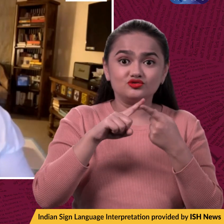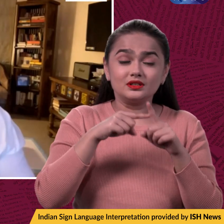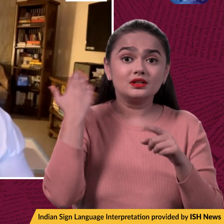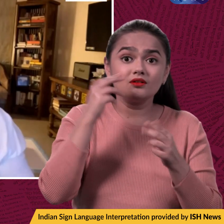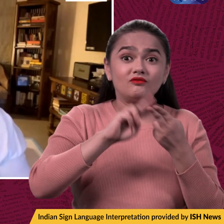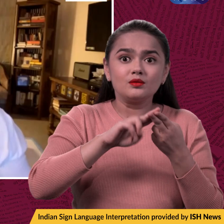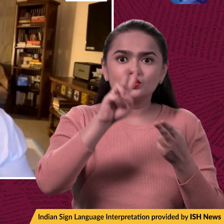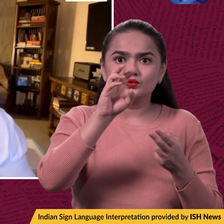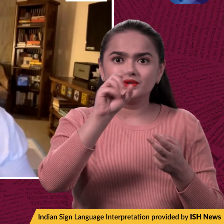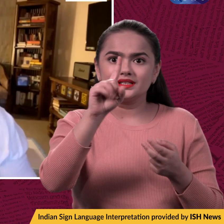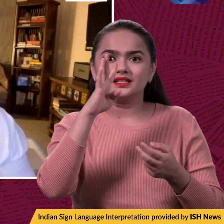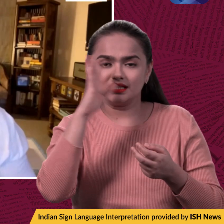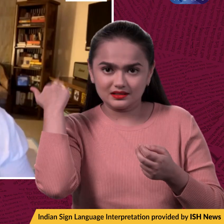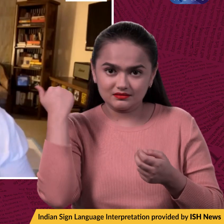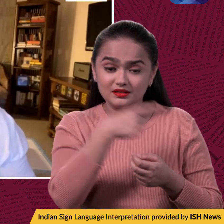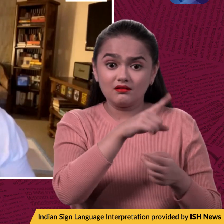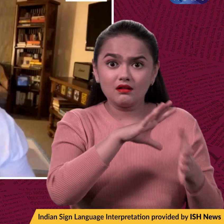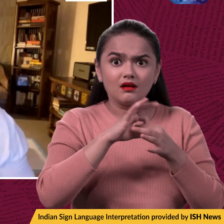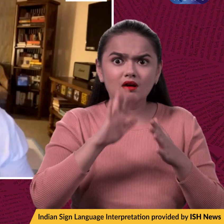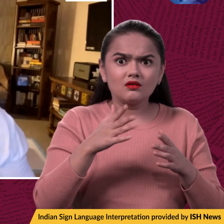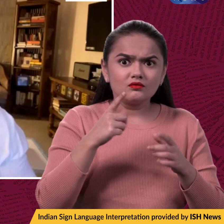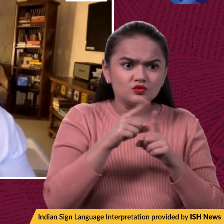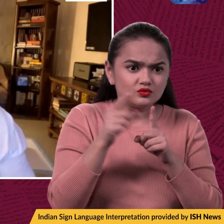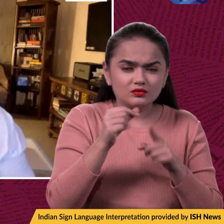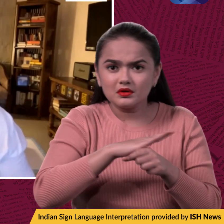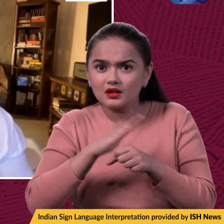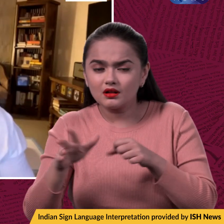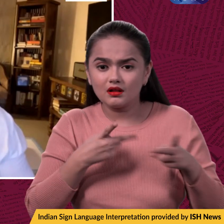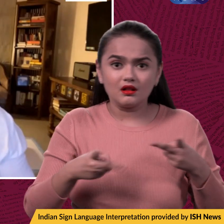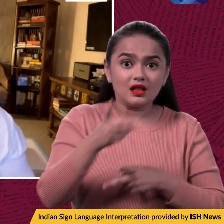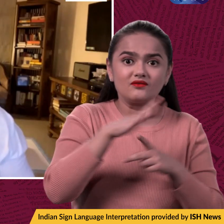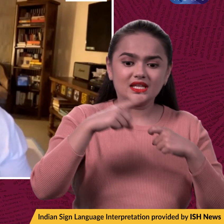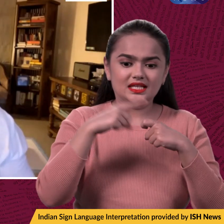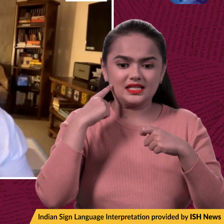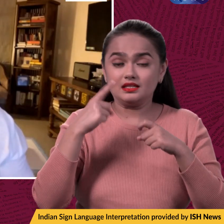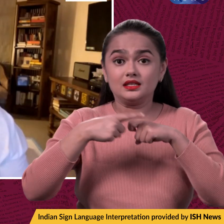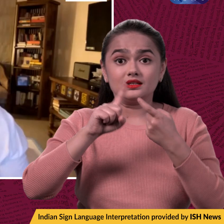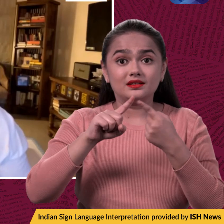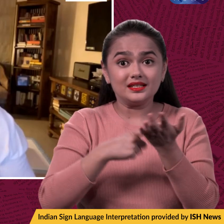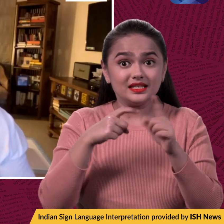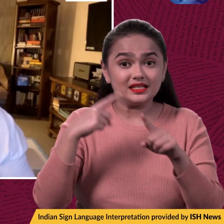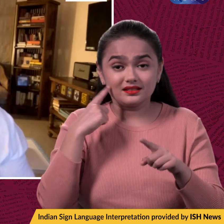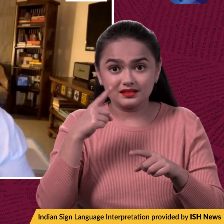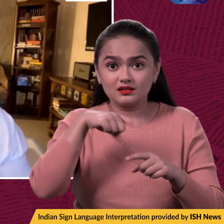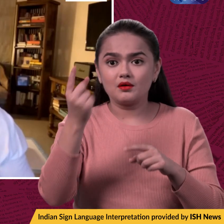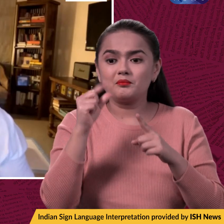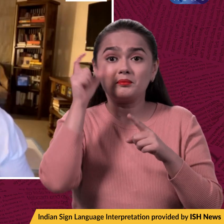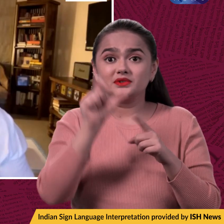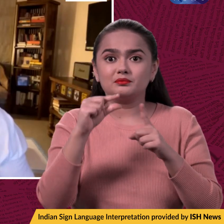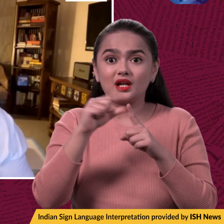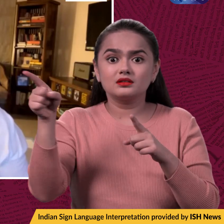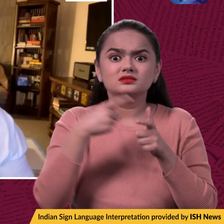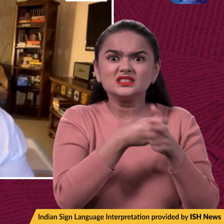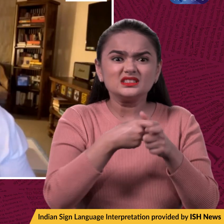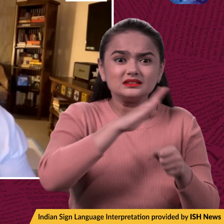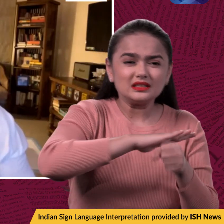February 2019. President Ramnath Kovind also accorded the Kirti Chakra to Prakash Jadhav for